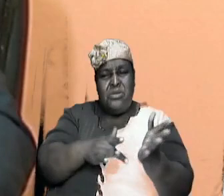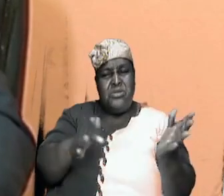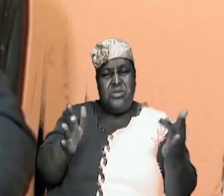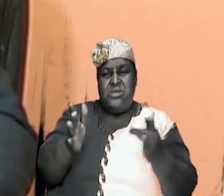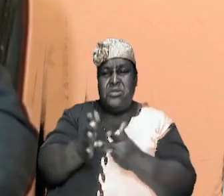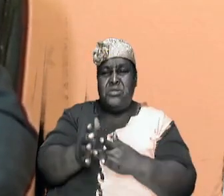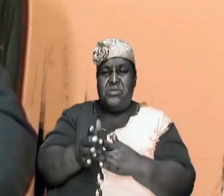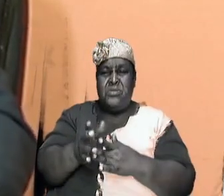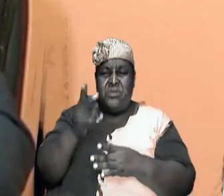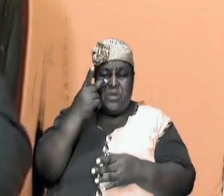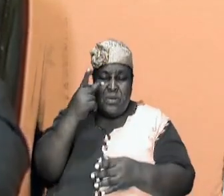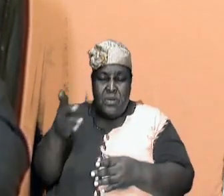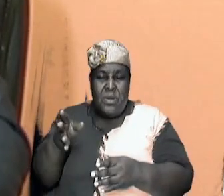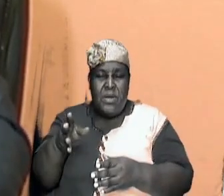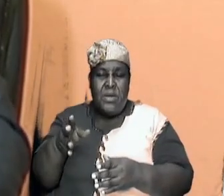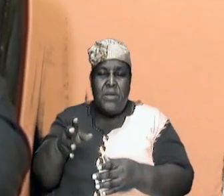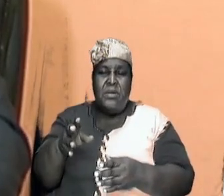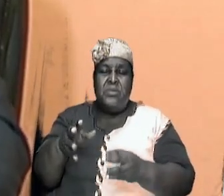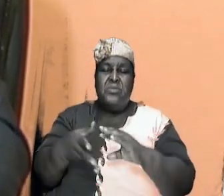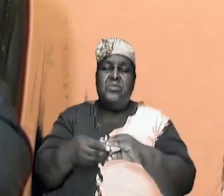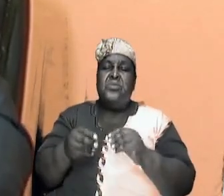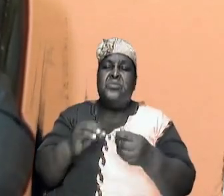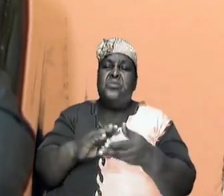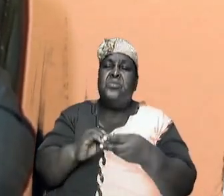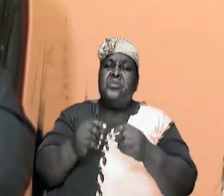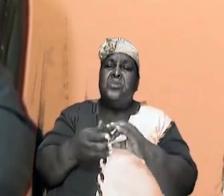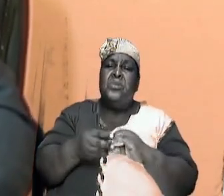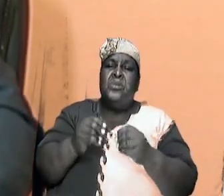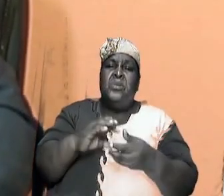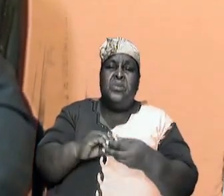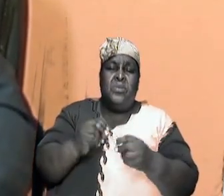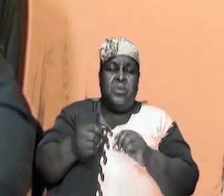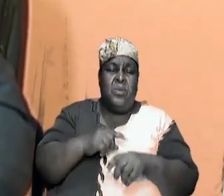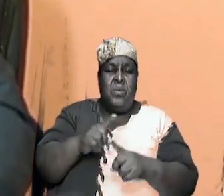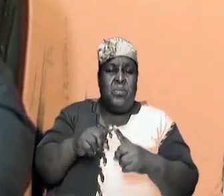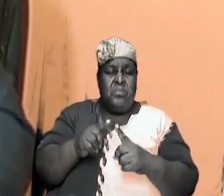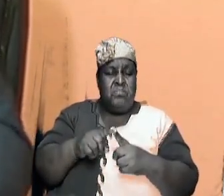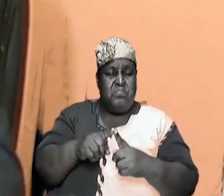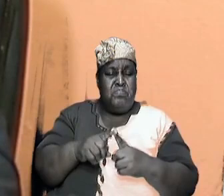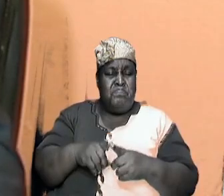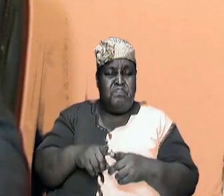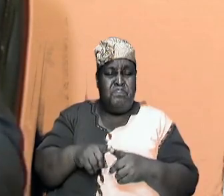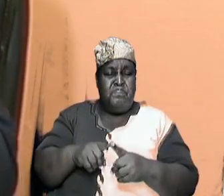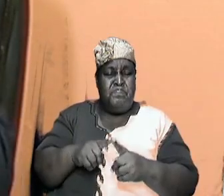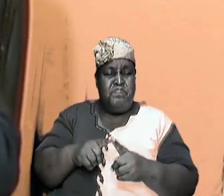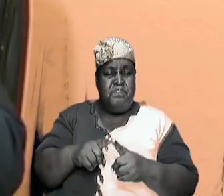And when you look at the story, well, you know the story well, right? So it's about when